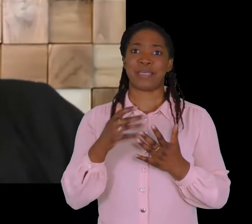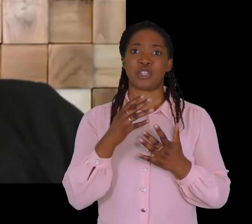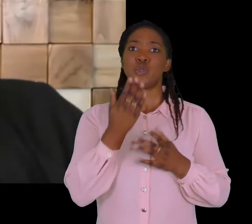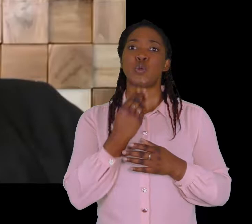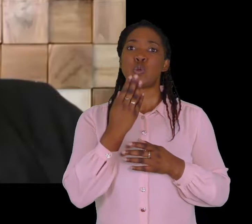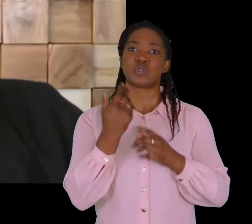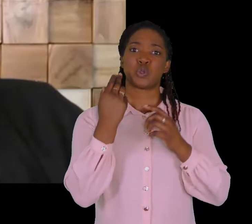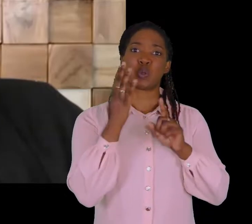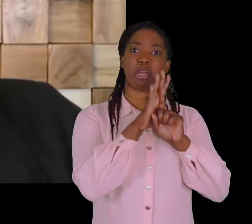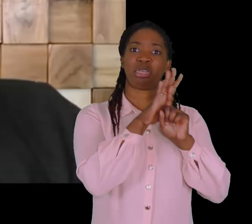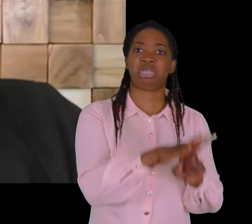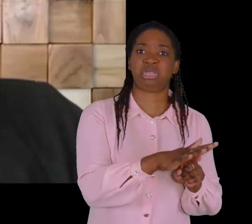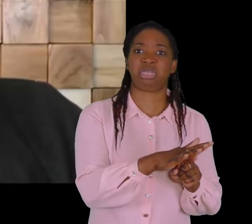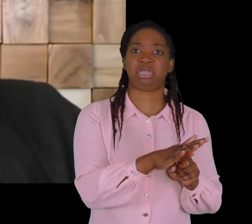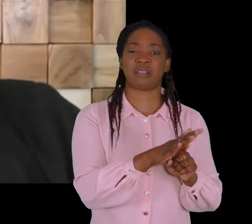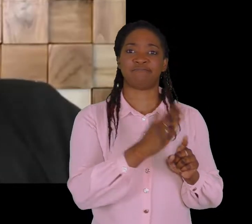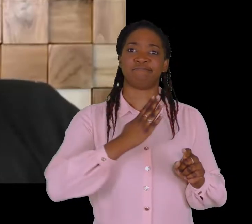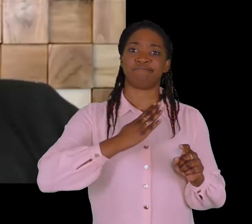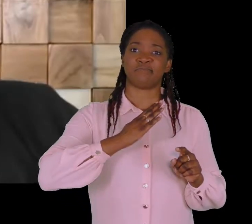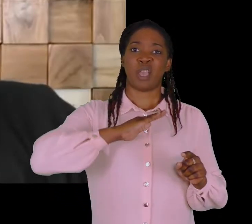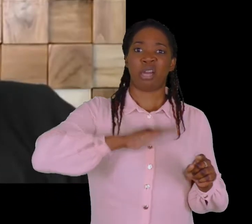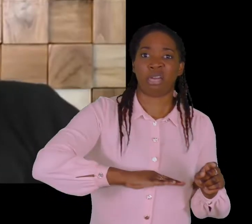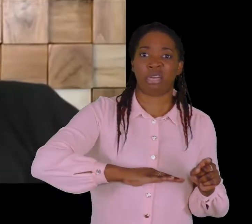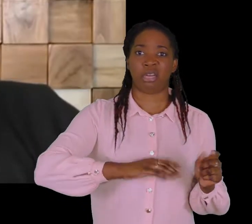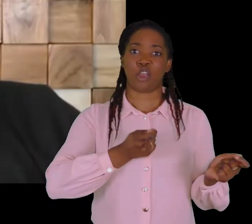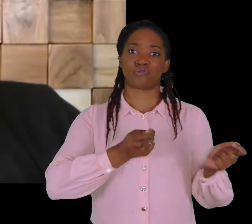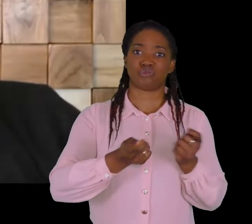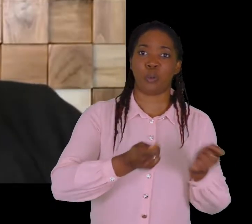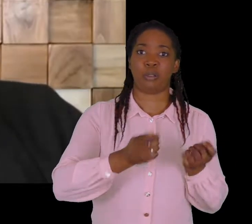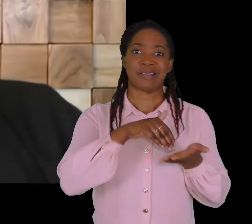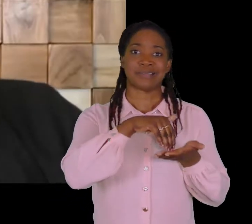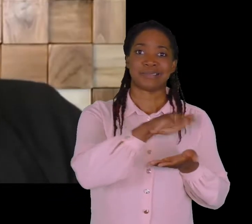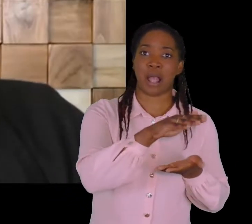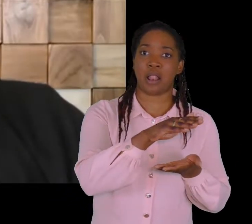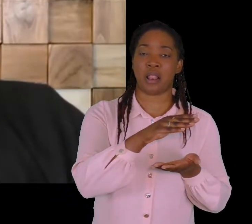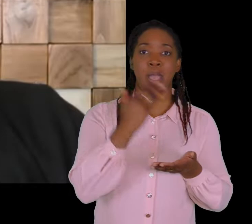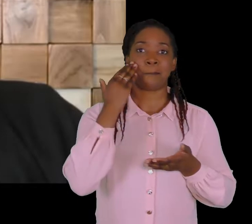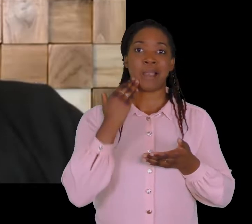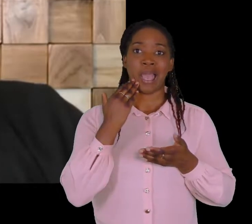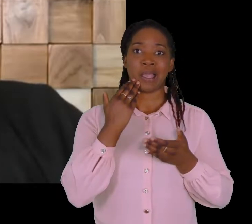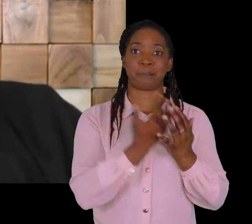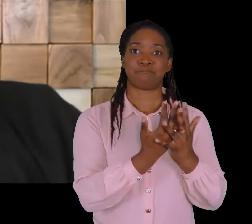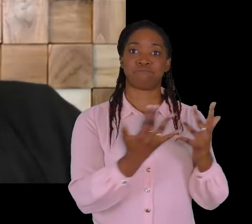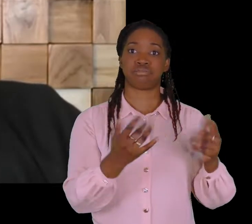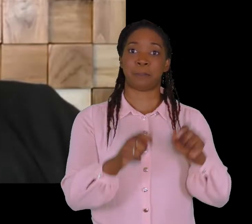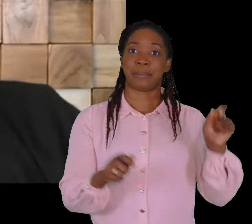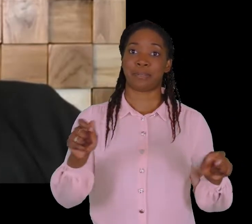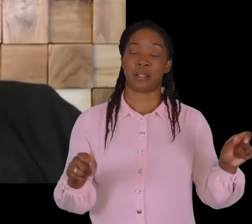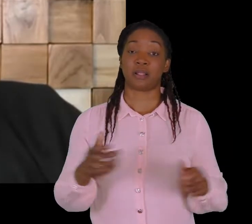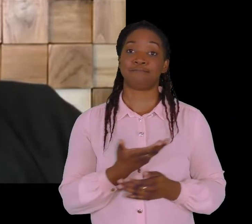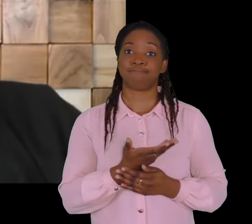many technologies of subjugation and terror used to humiliate, control, and indeed sell Black